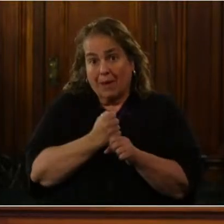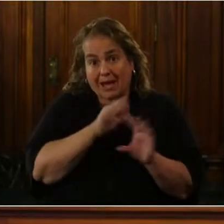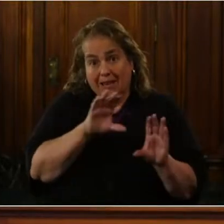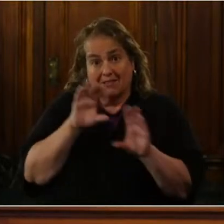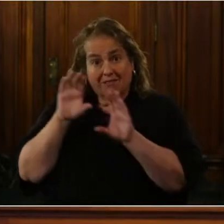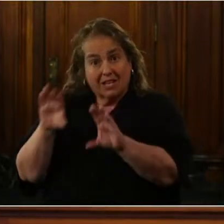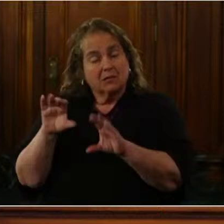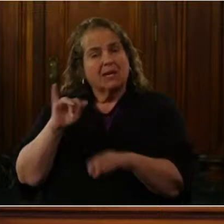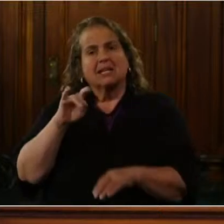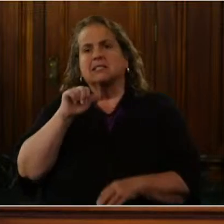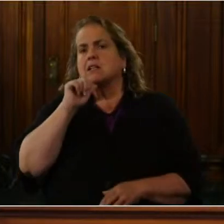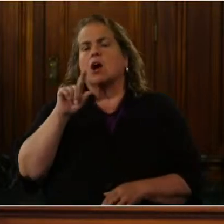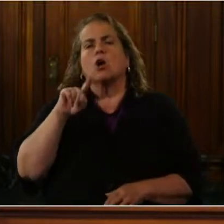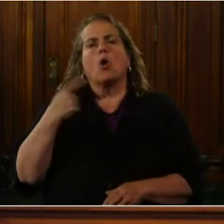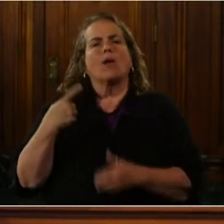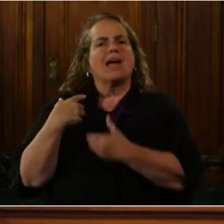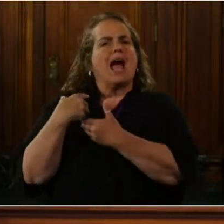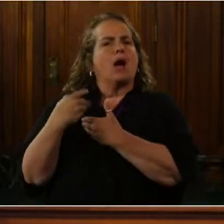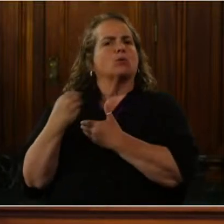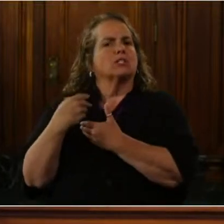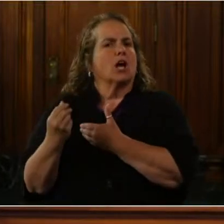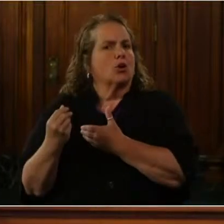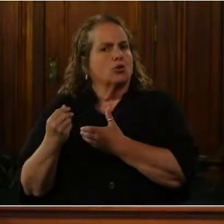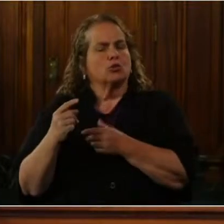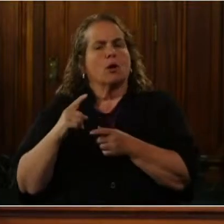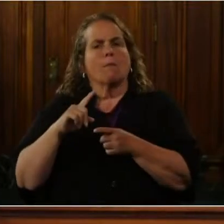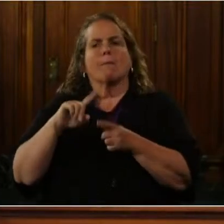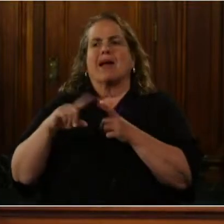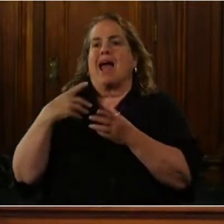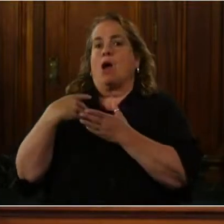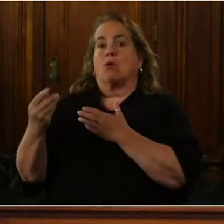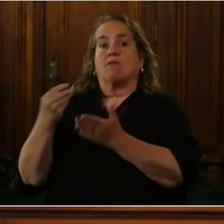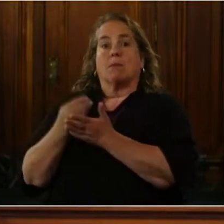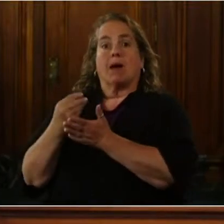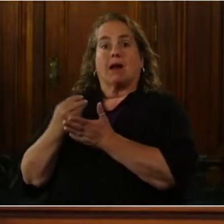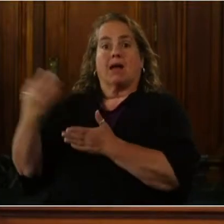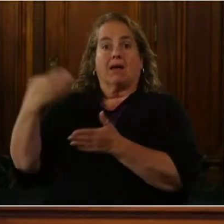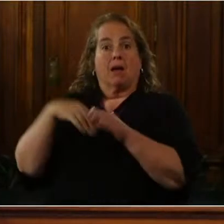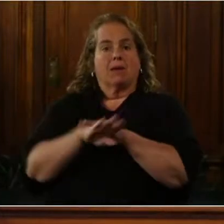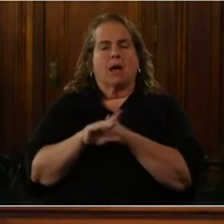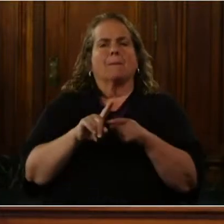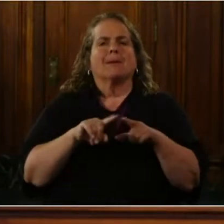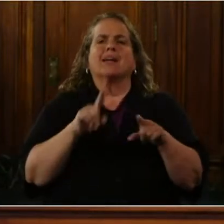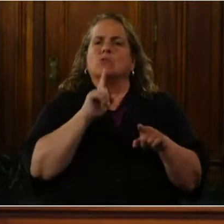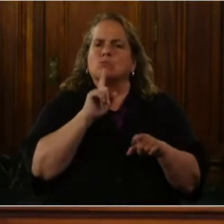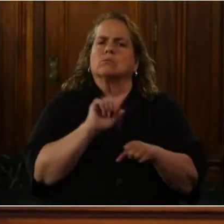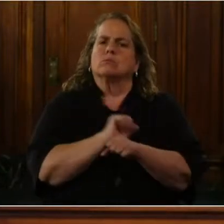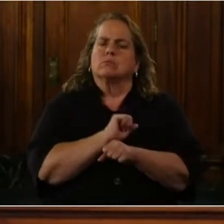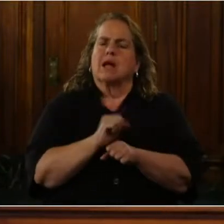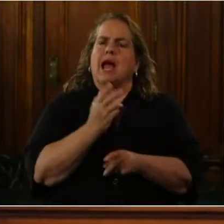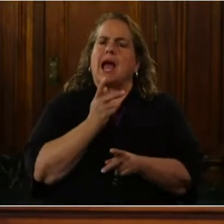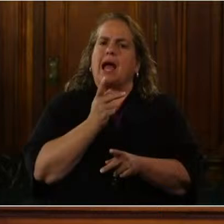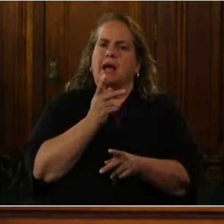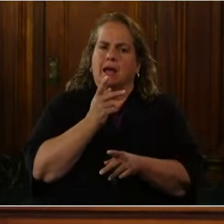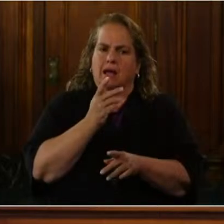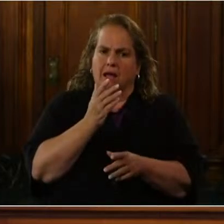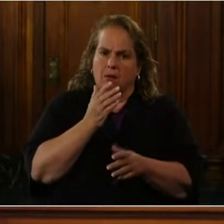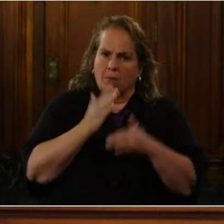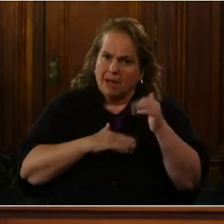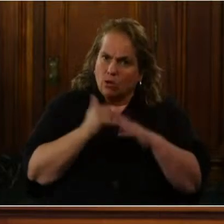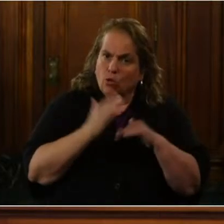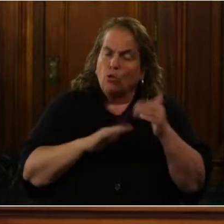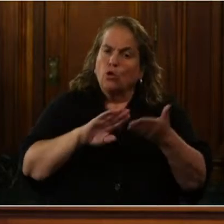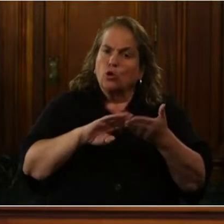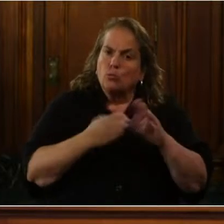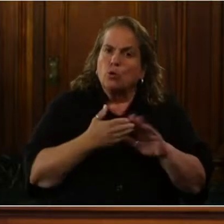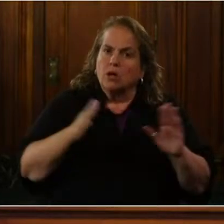just outsiders and outside money coming in, that it actually helps build the community up, builds wealth inside the